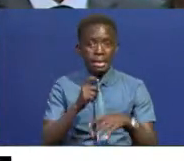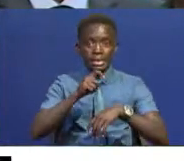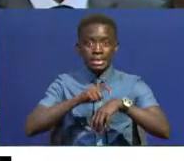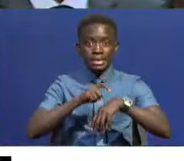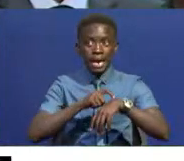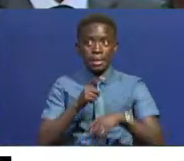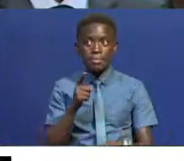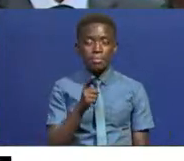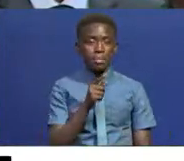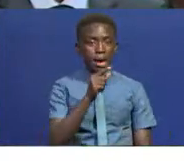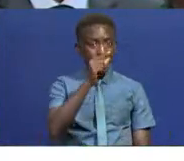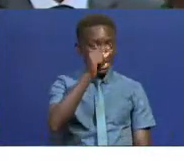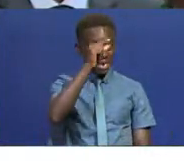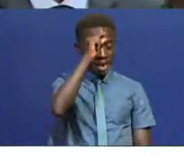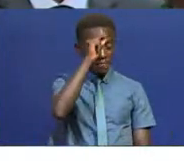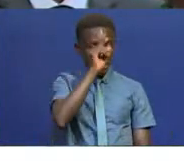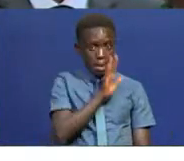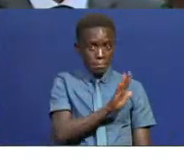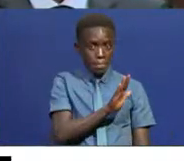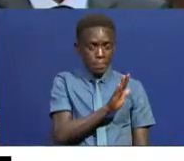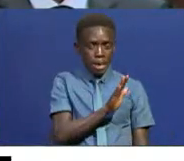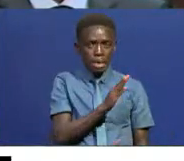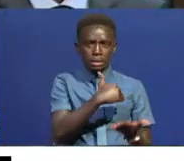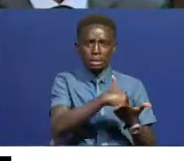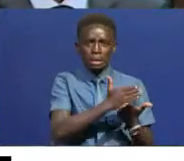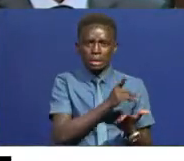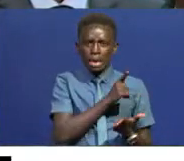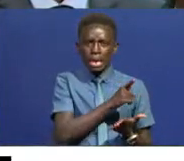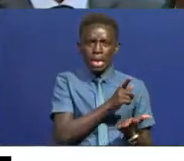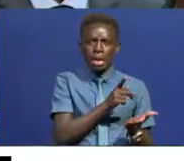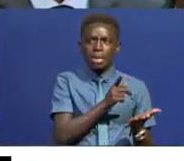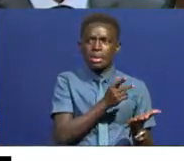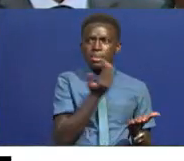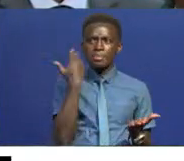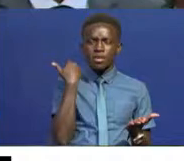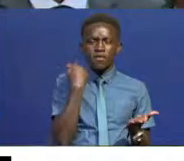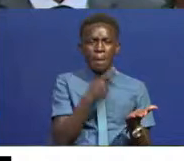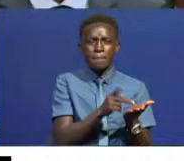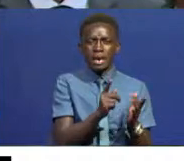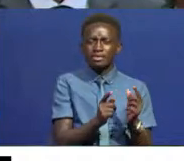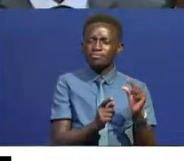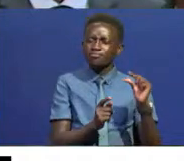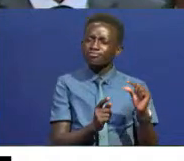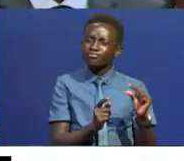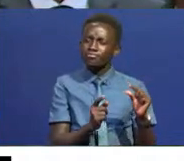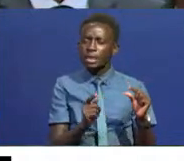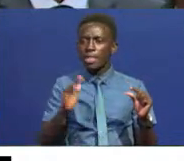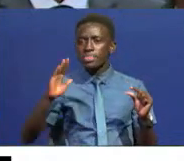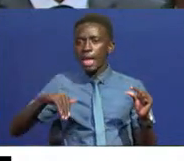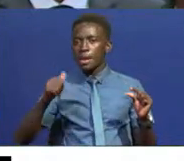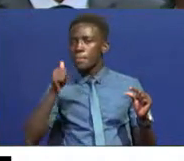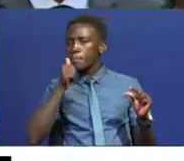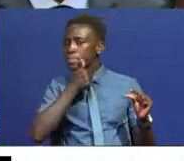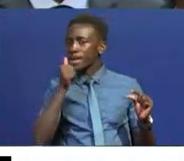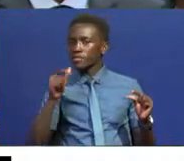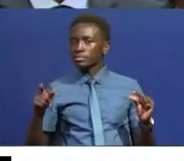sector compensation was significantly lower than private sector remuneration. The objective was to